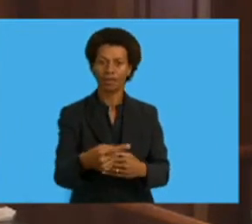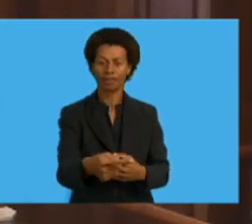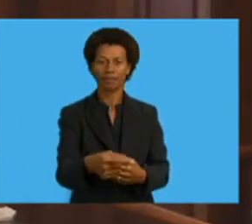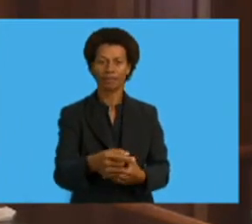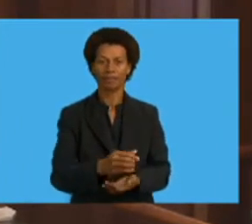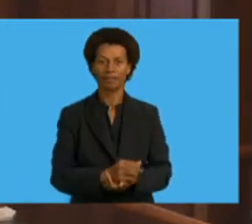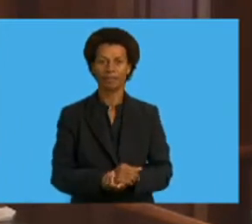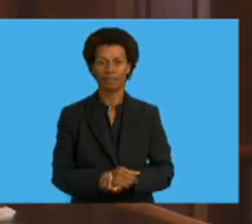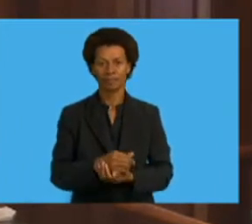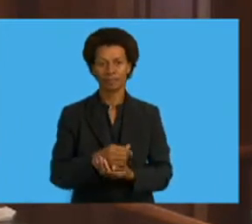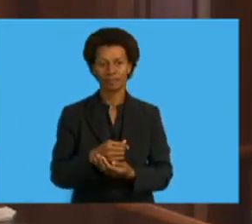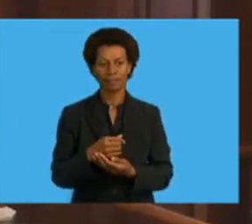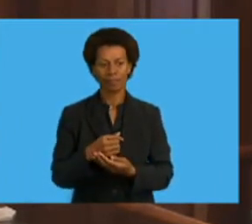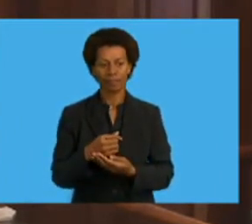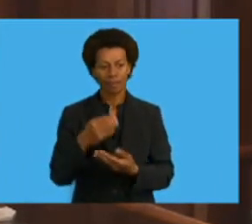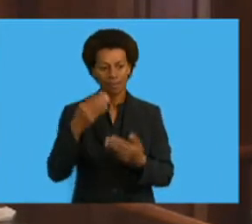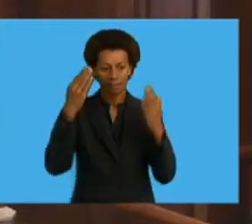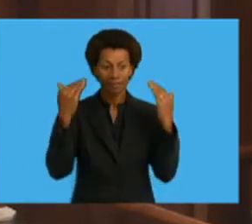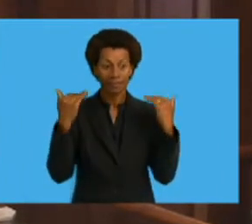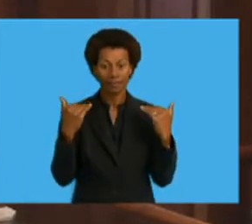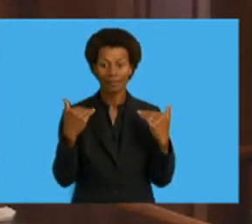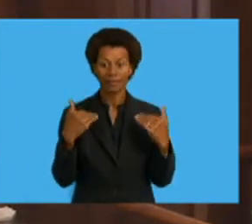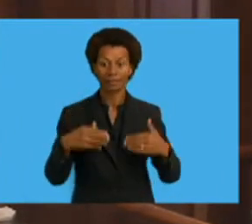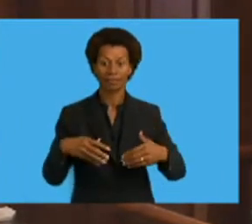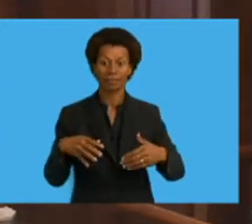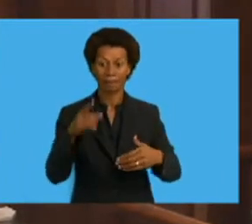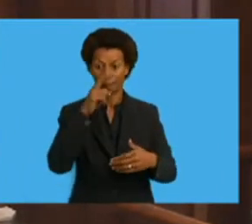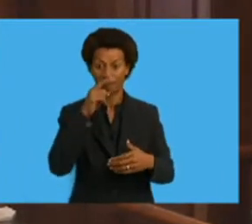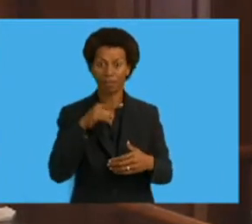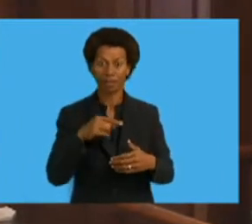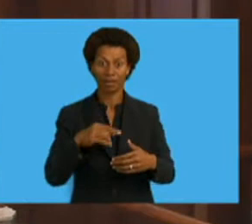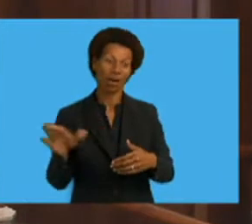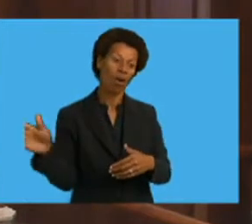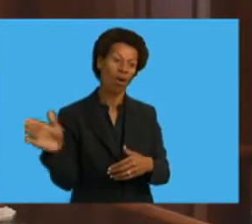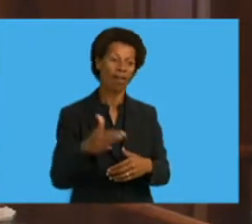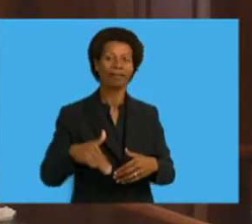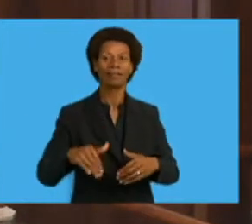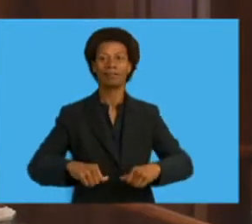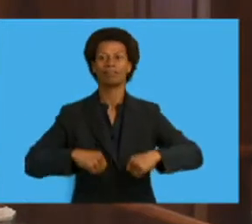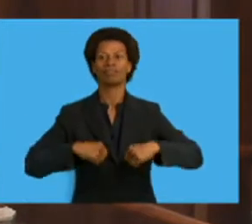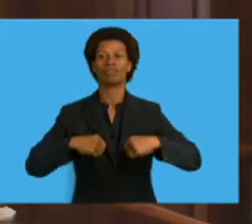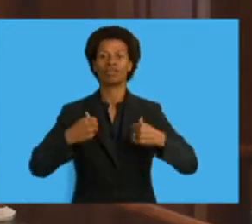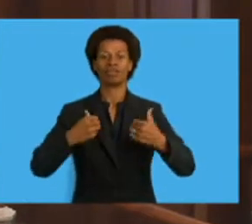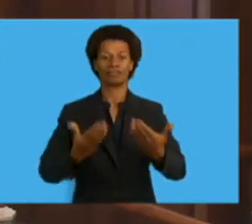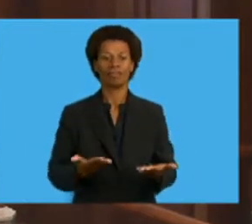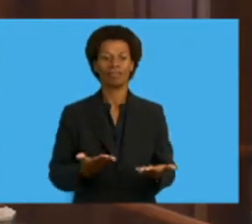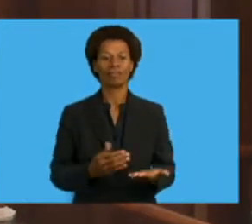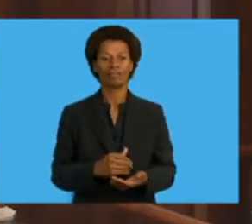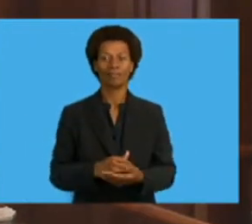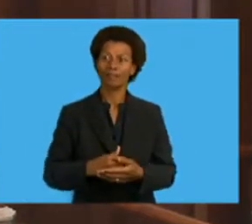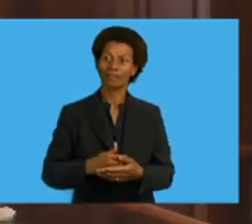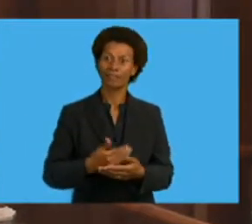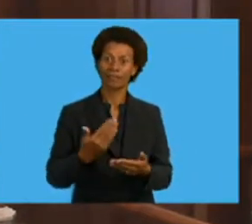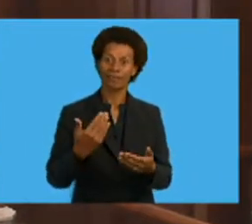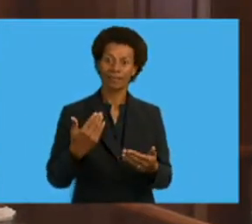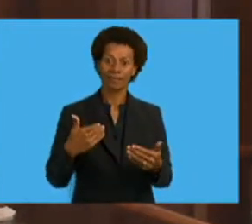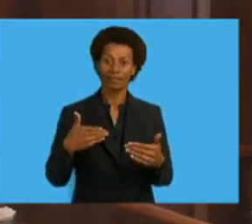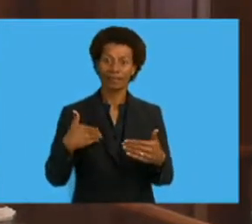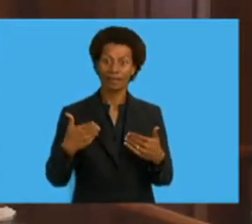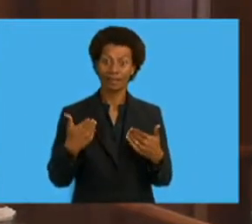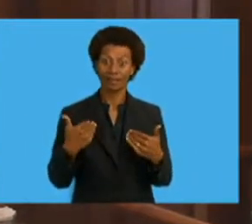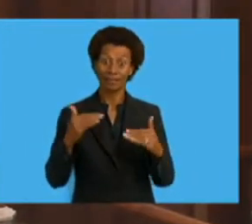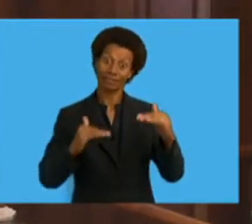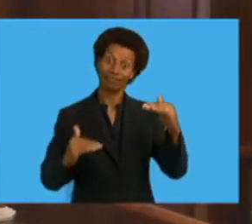Madam Speaker, our people are already standing tall and proud in the knowledge that their living standards are better than those of their